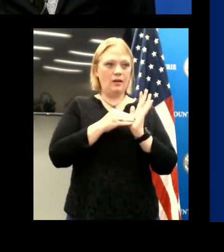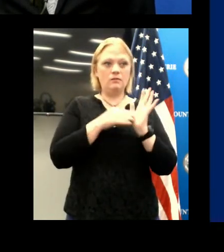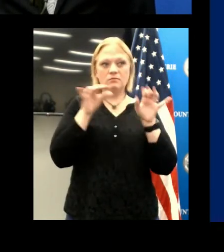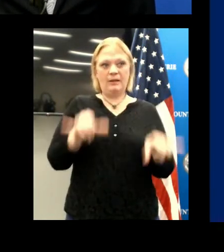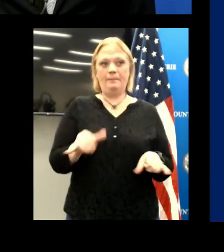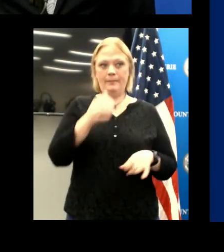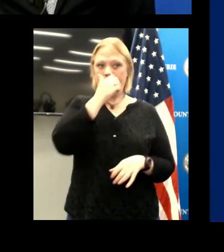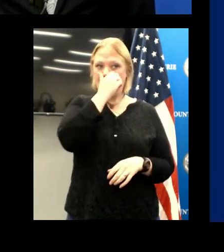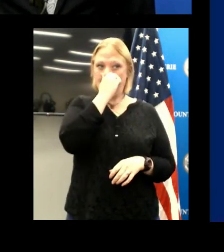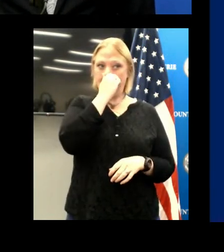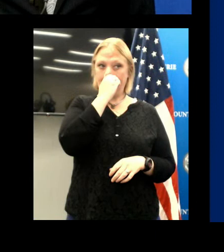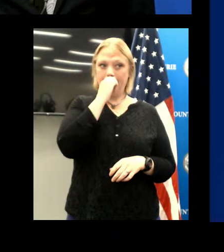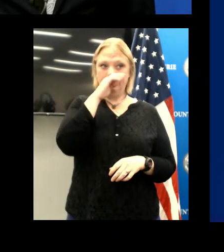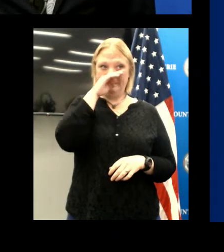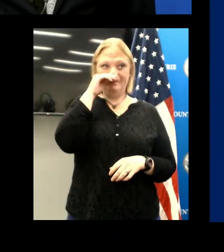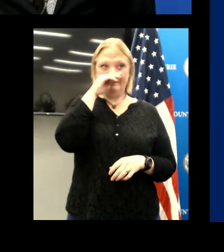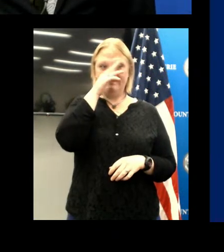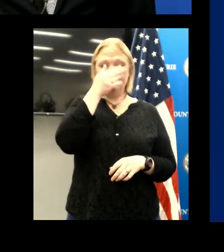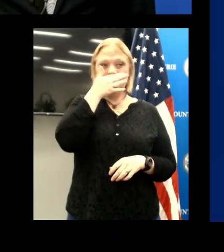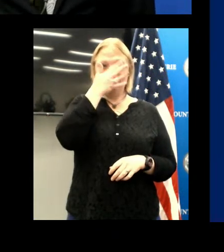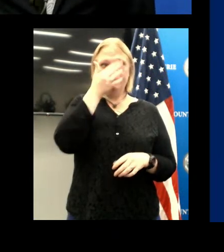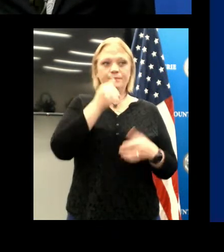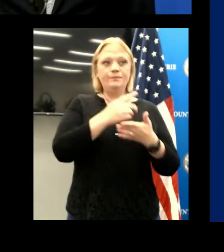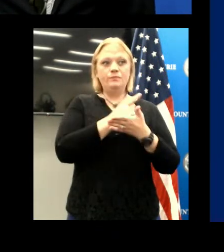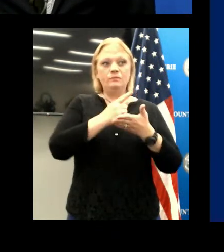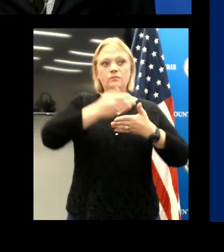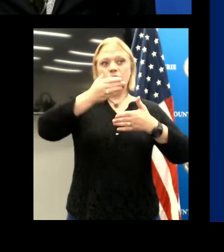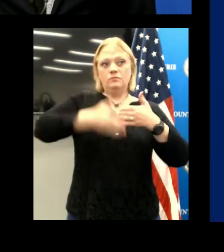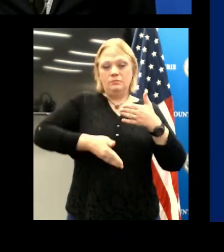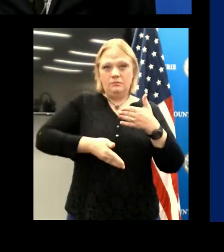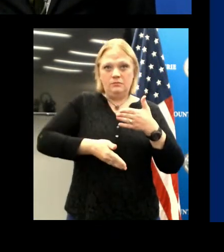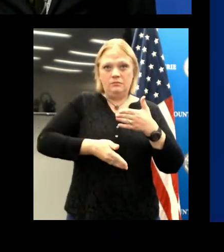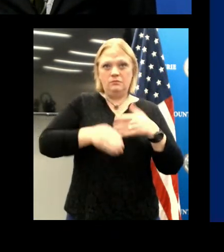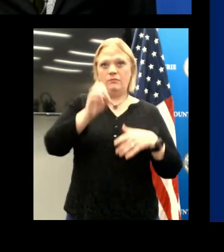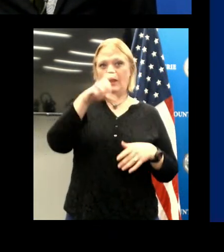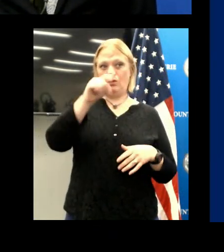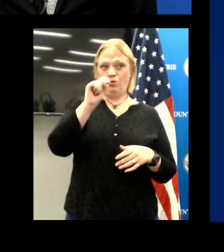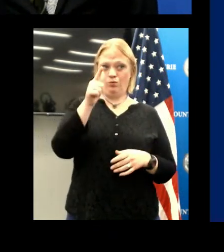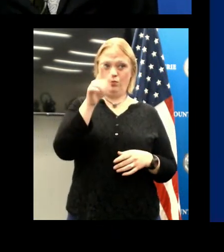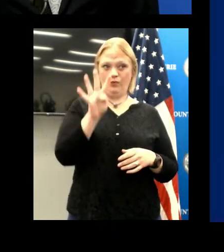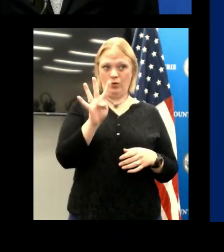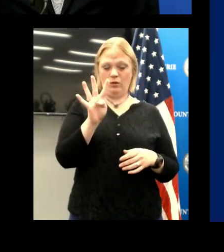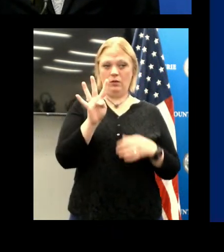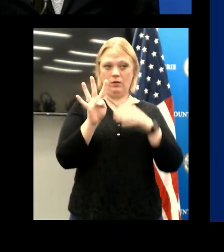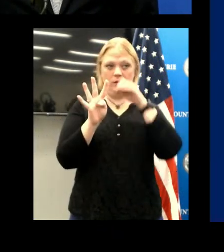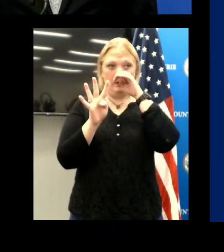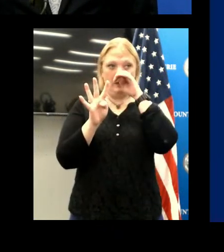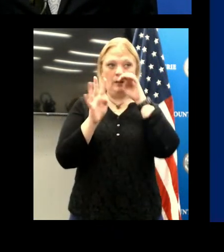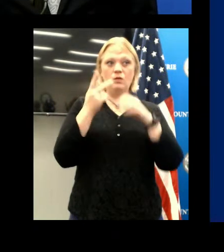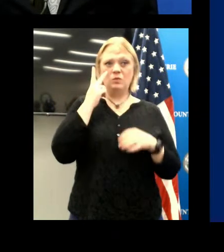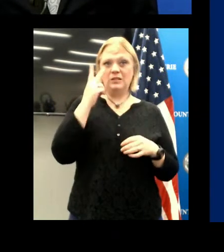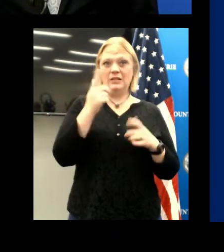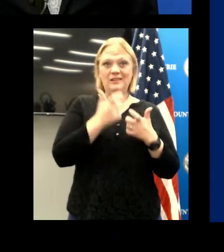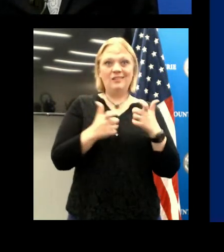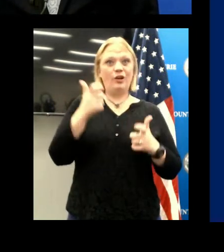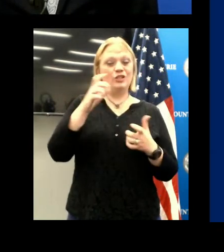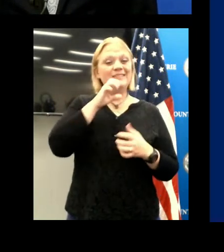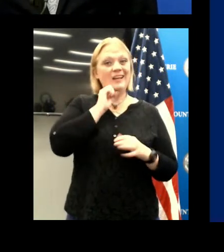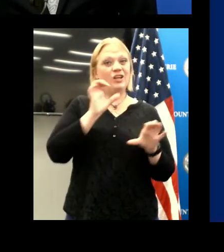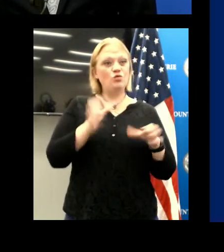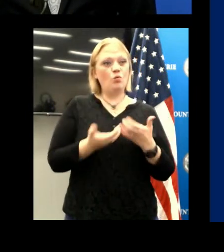case. So this is the week ending of October 24th, and you'll see that the largest age group, once